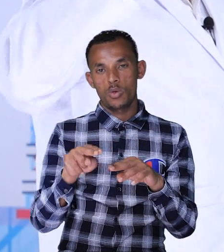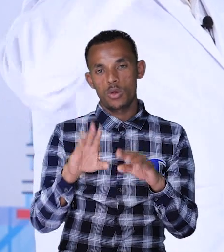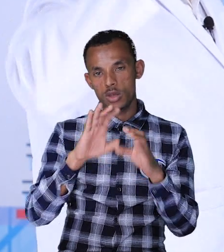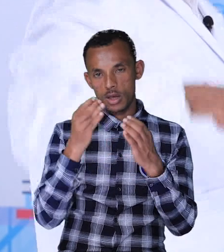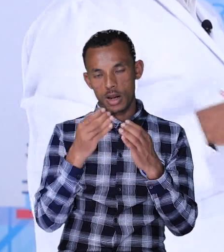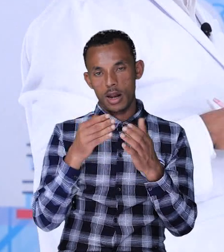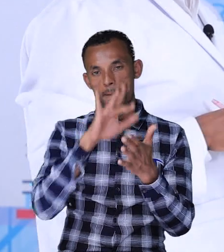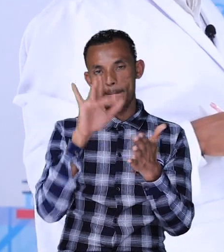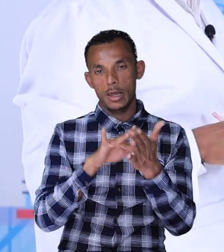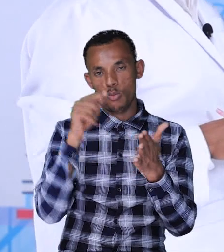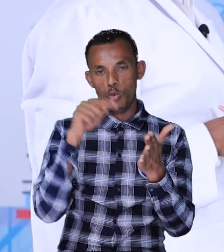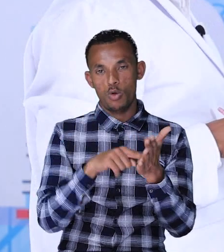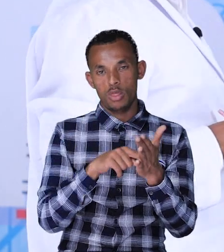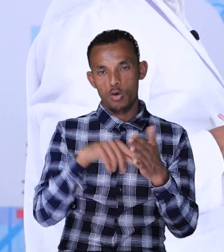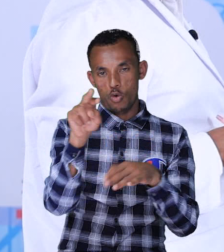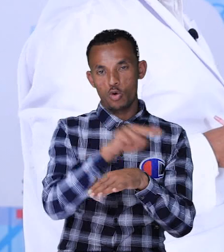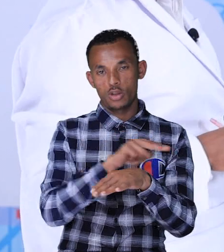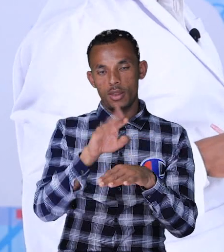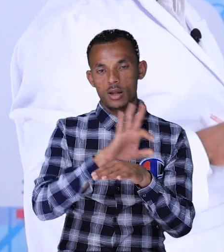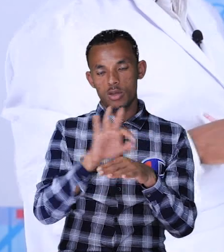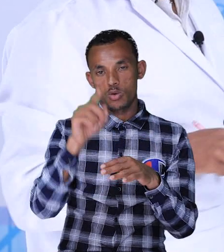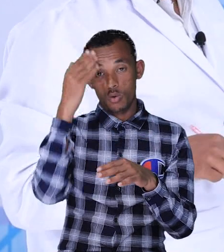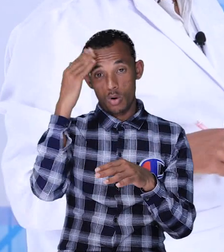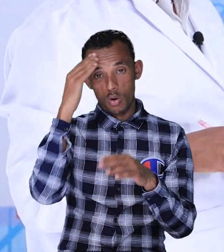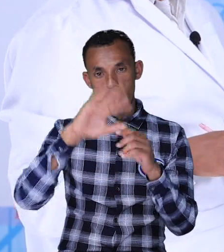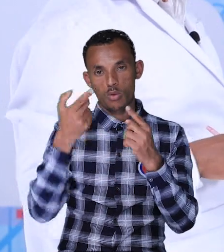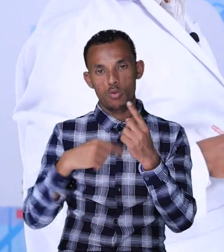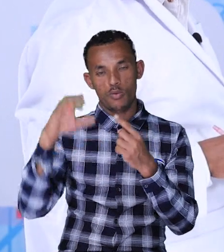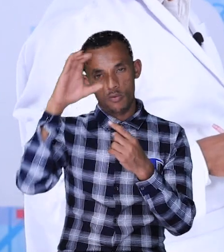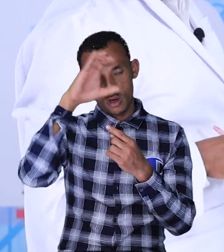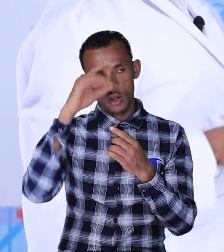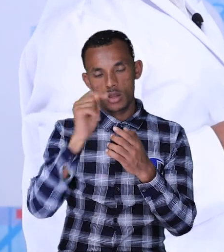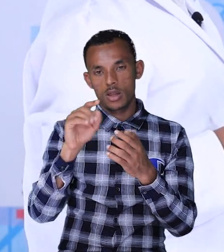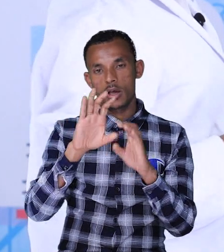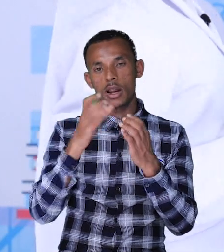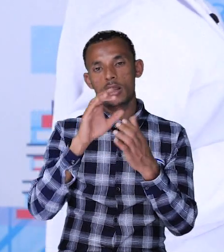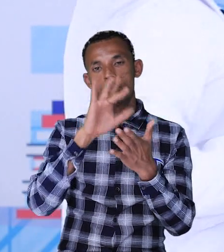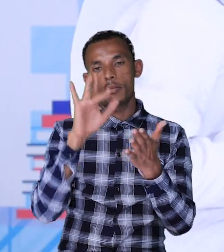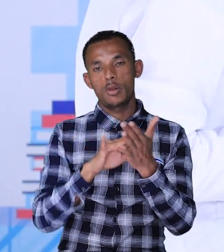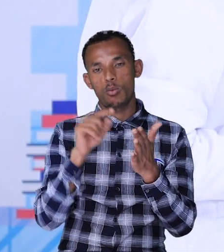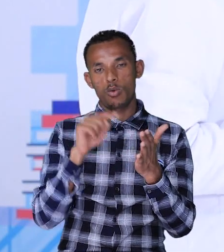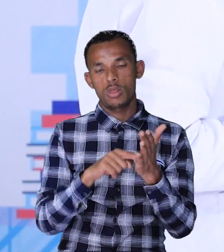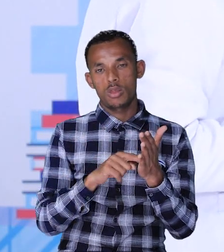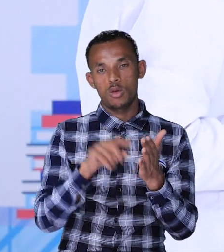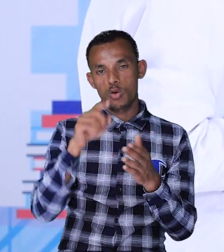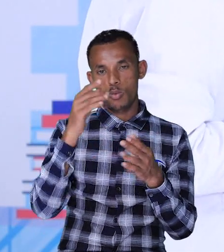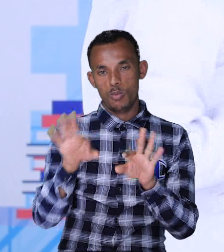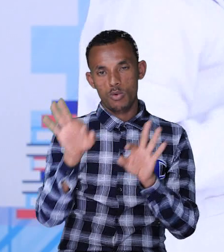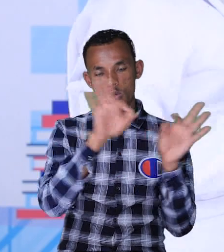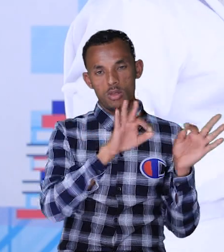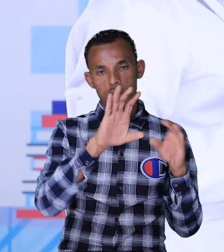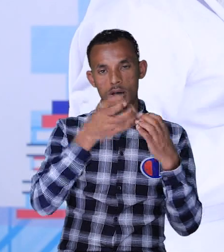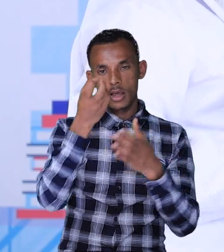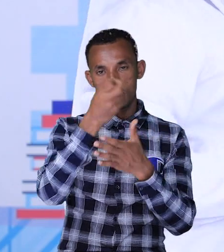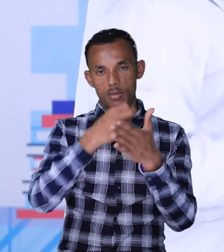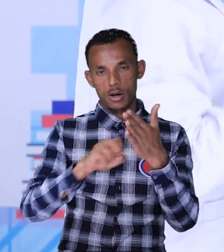class midpoint, the class midpoint. You know how to find the class midpoint. I'll show you here. So you put the class